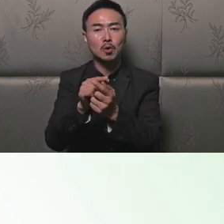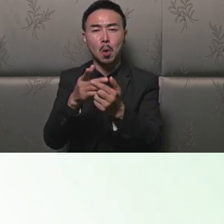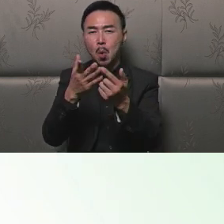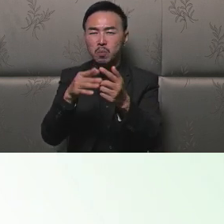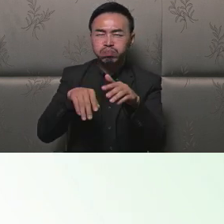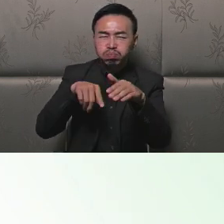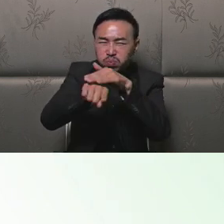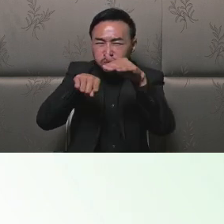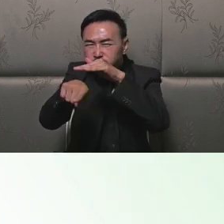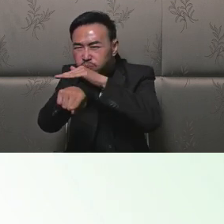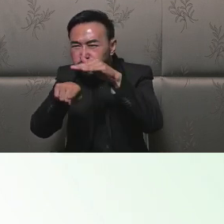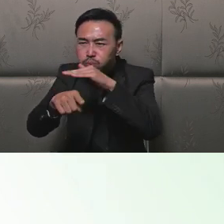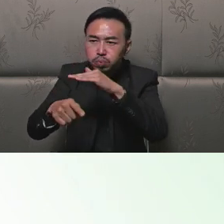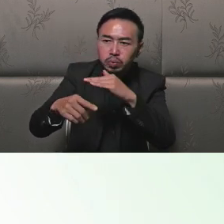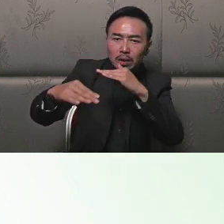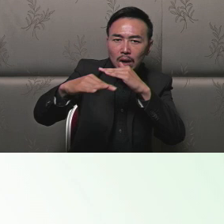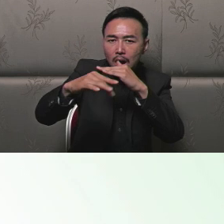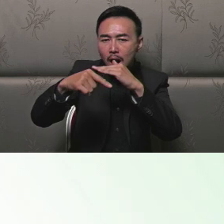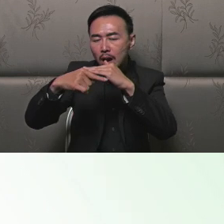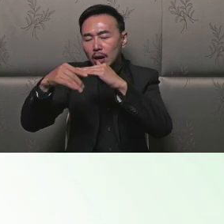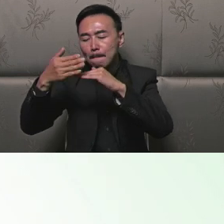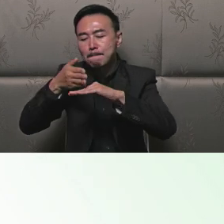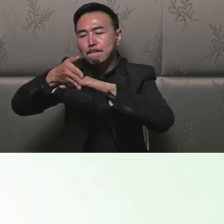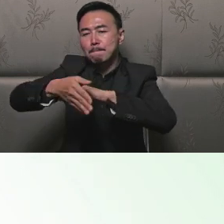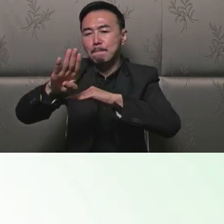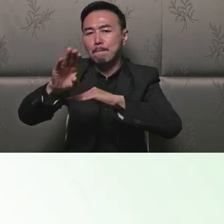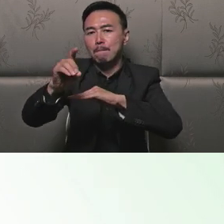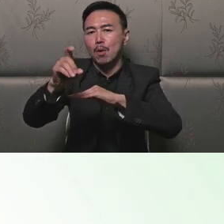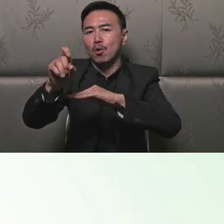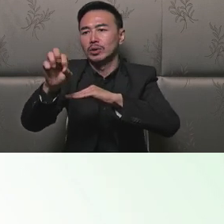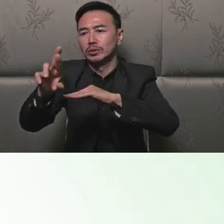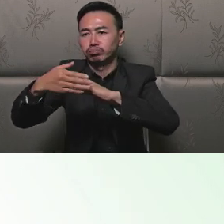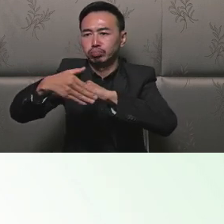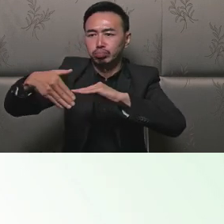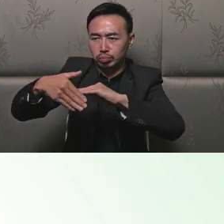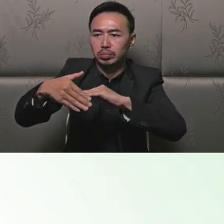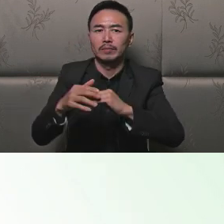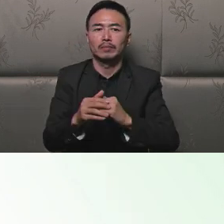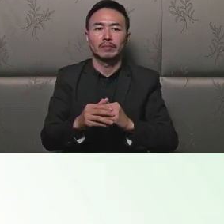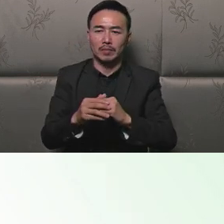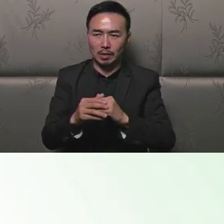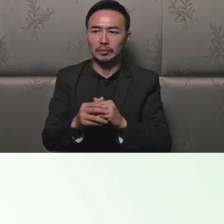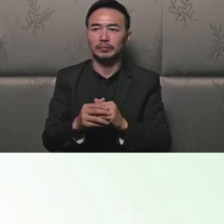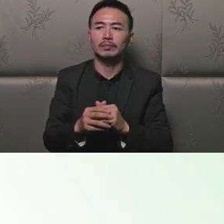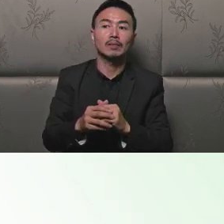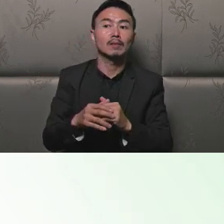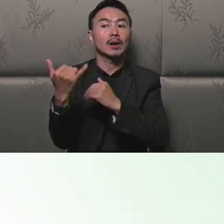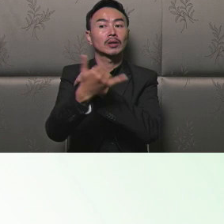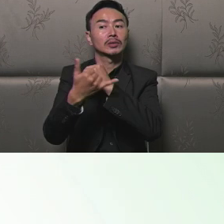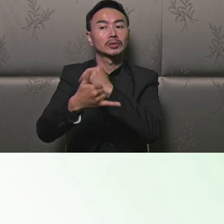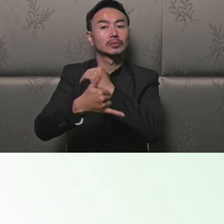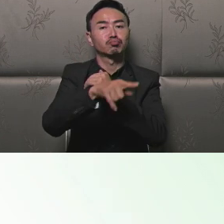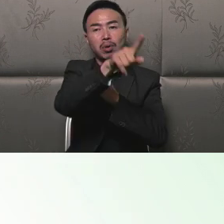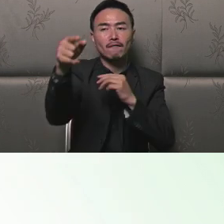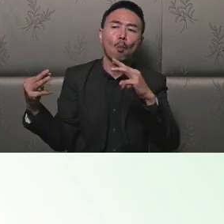an individual, a government, it can be the government from the country that people fled, it can be the government where people are hosted, it could